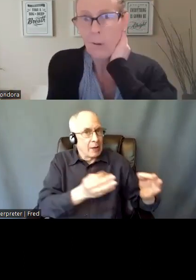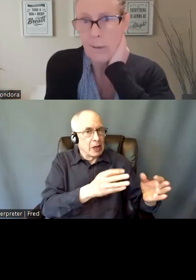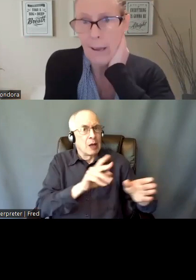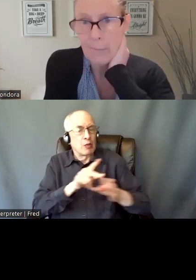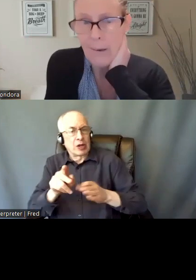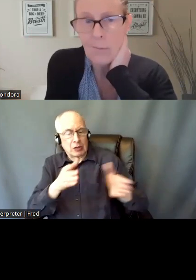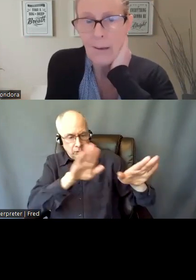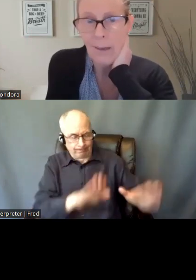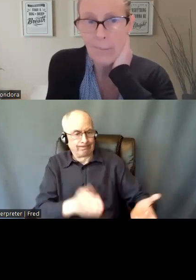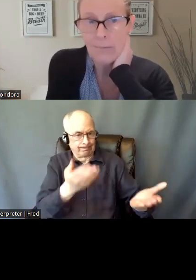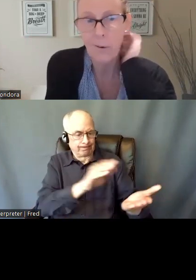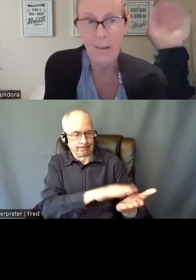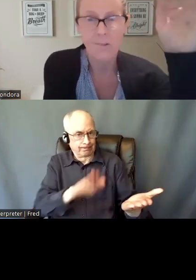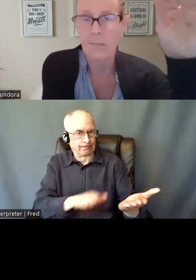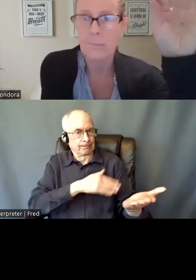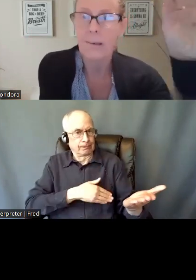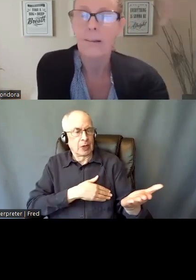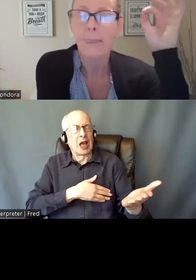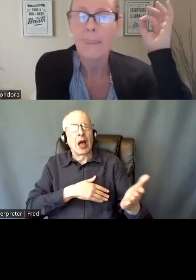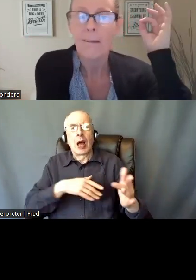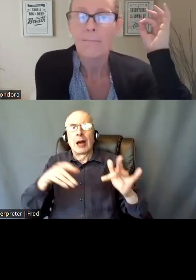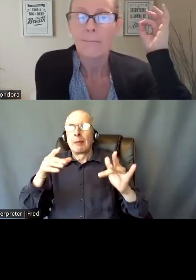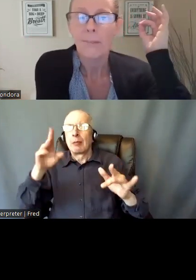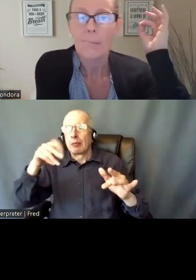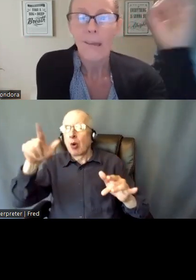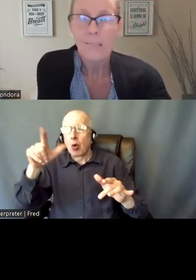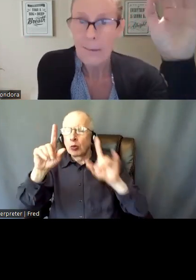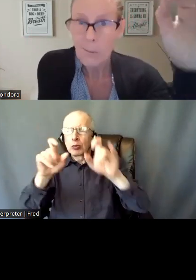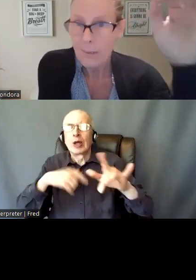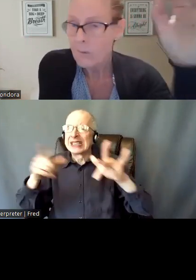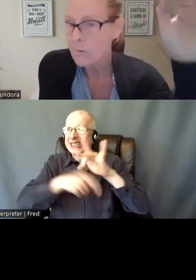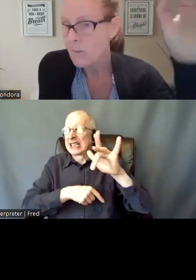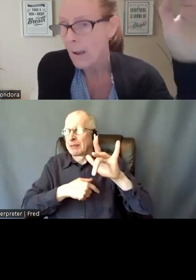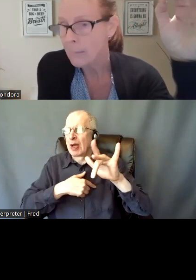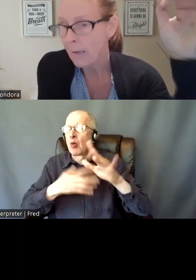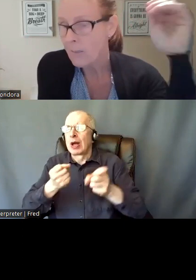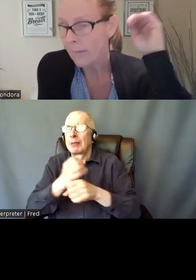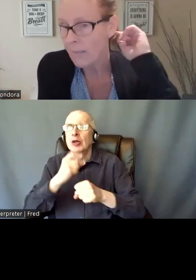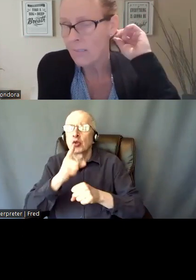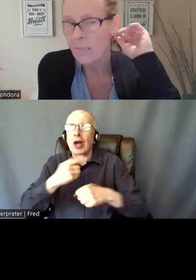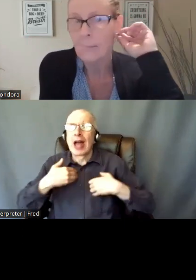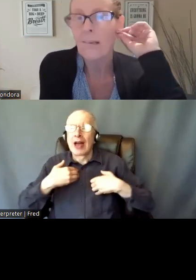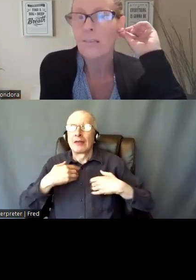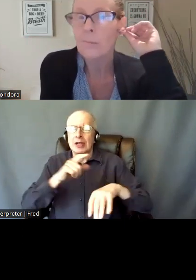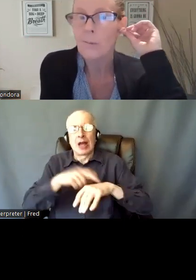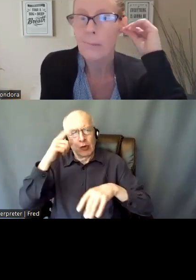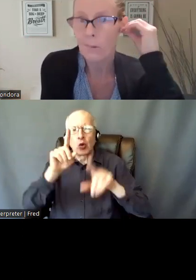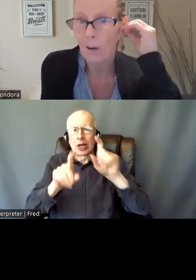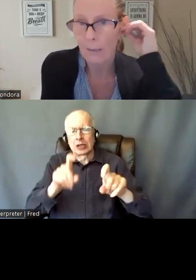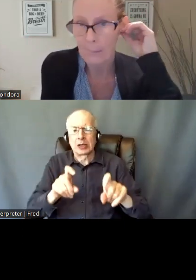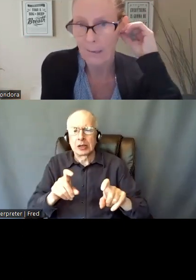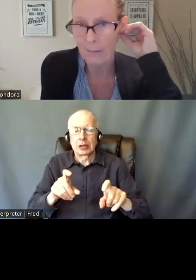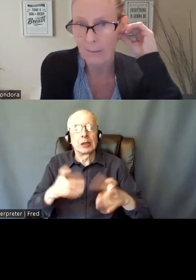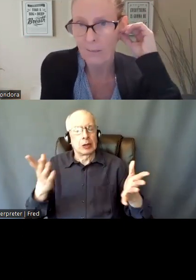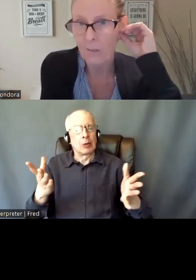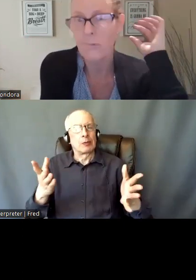skip a poll, so I make sure we have time for questions, but based on what, you can use the chat box for this instead, based on what we've been